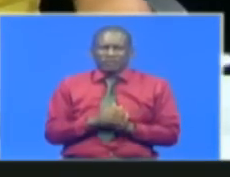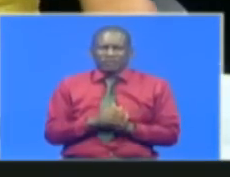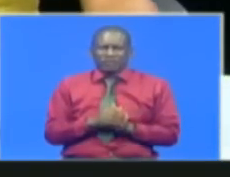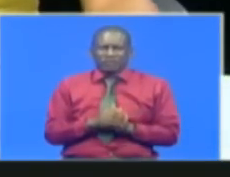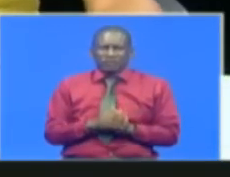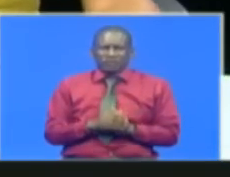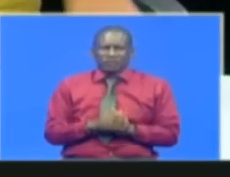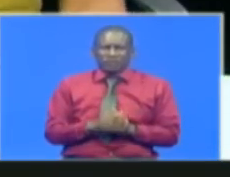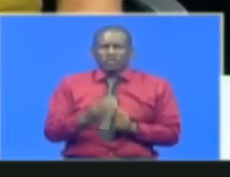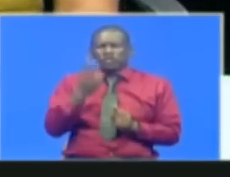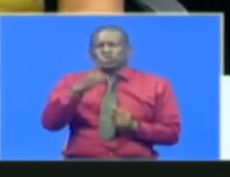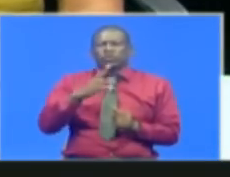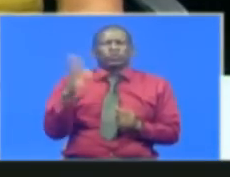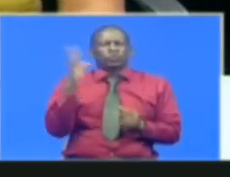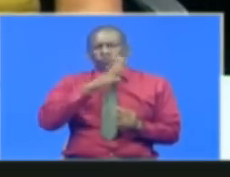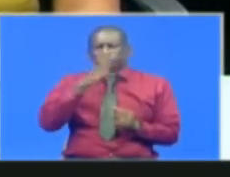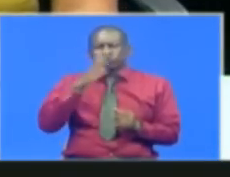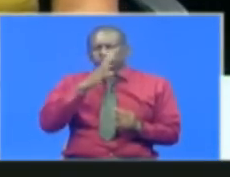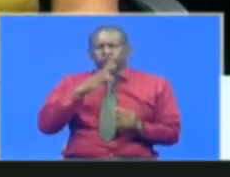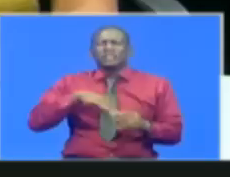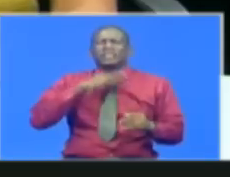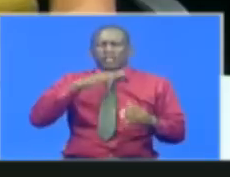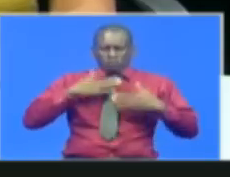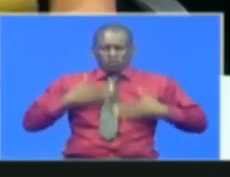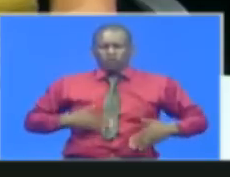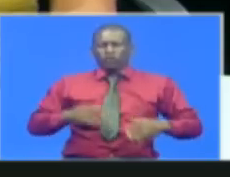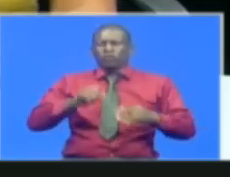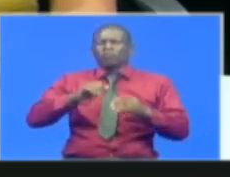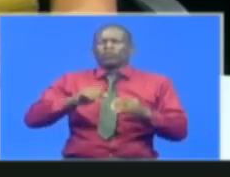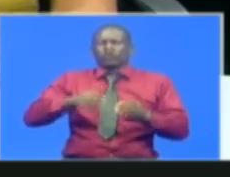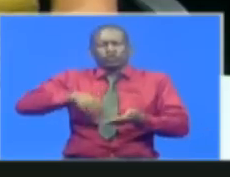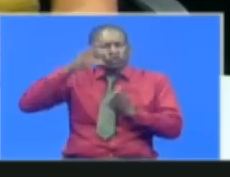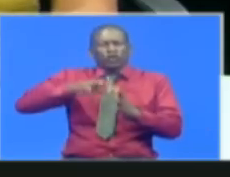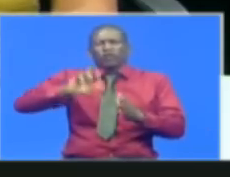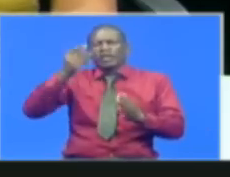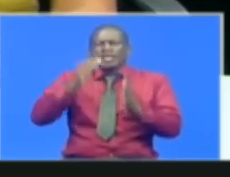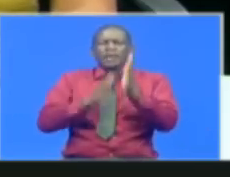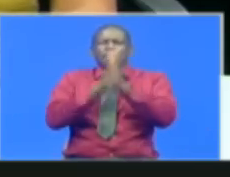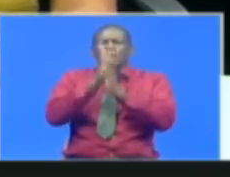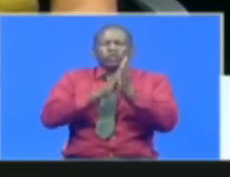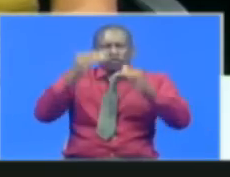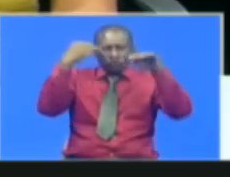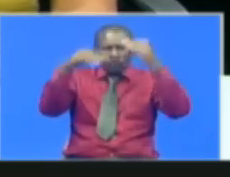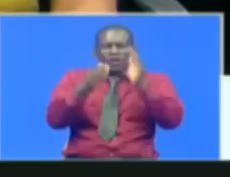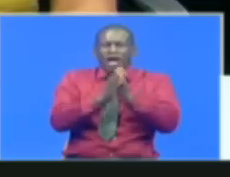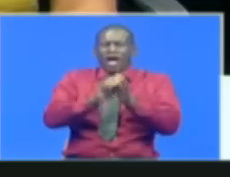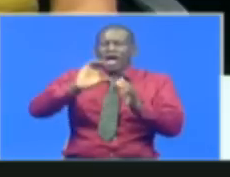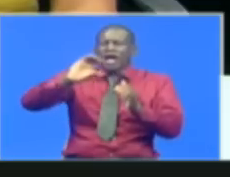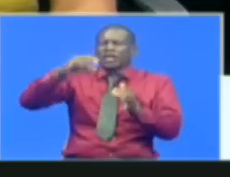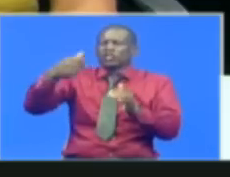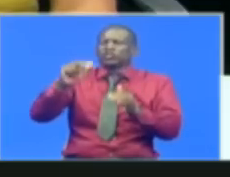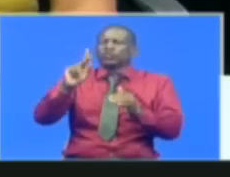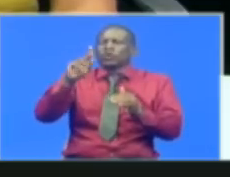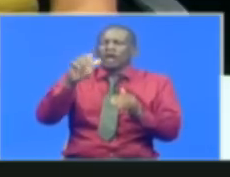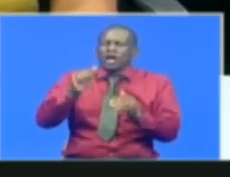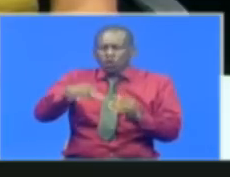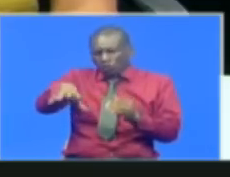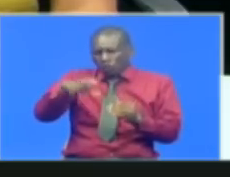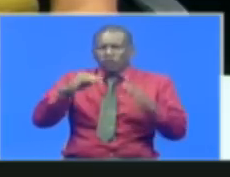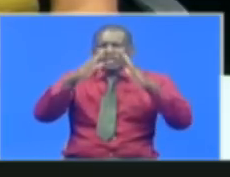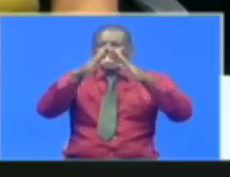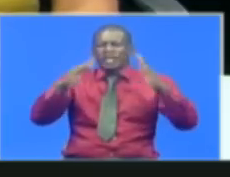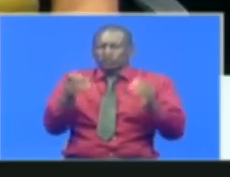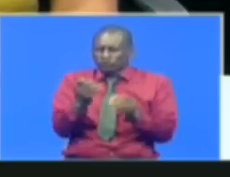Two decomposing bodies of students from Kenya Methodist University and Chuka University were found in a hostel a few meters from